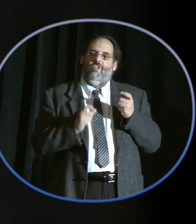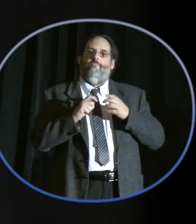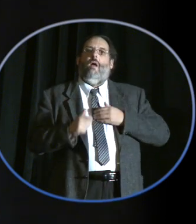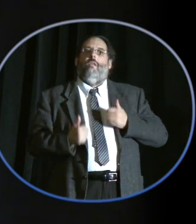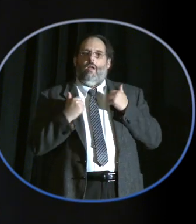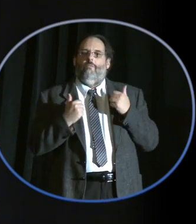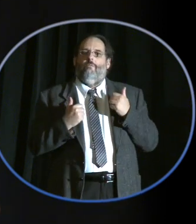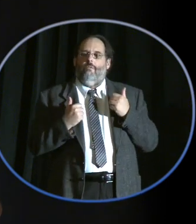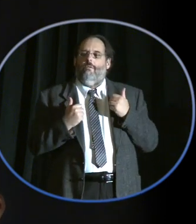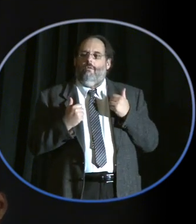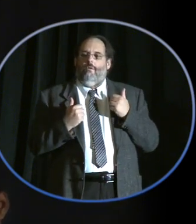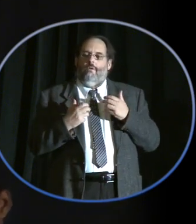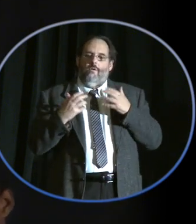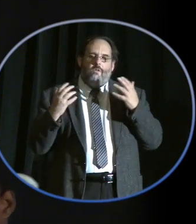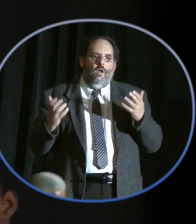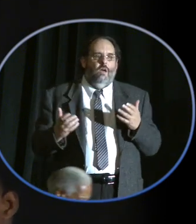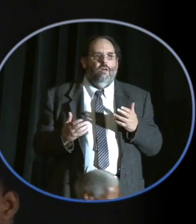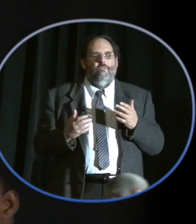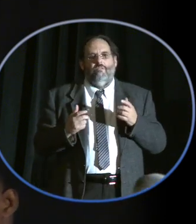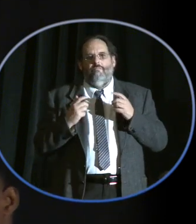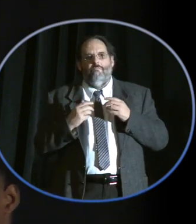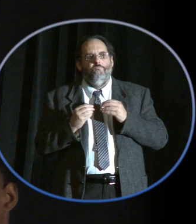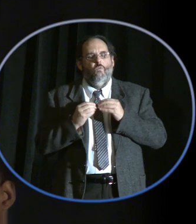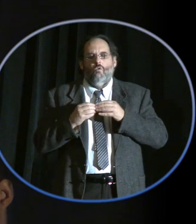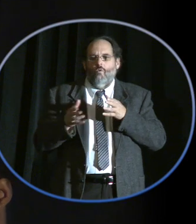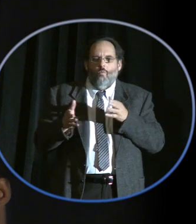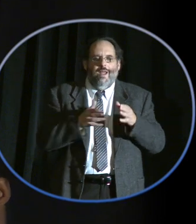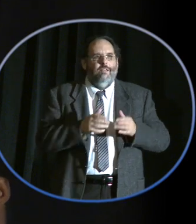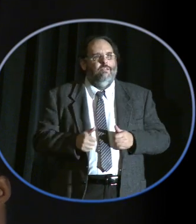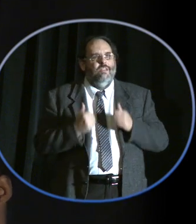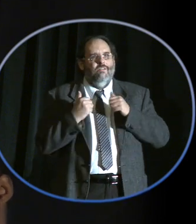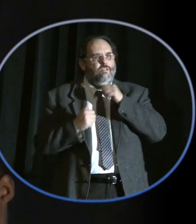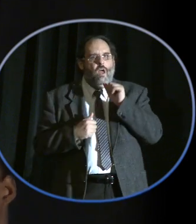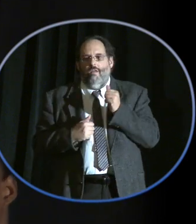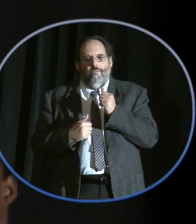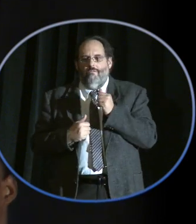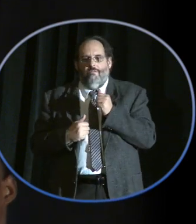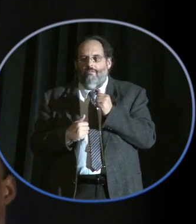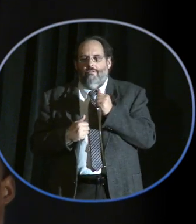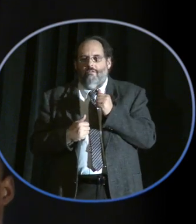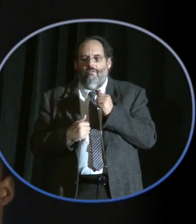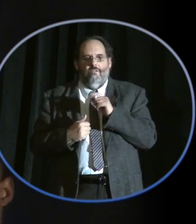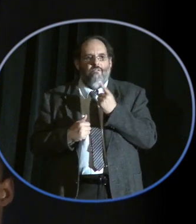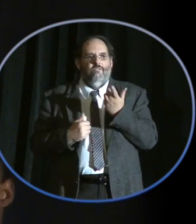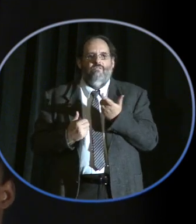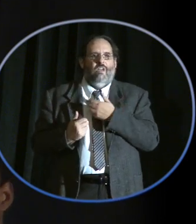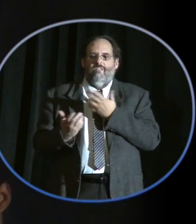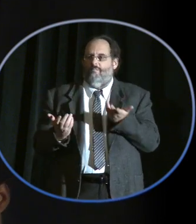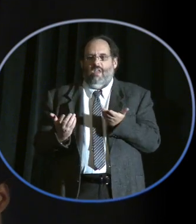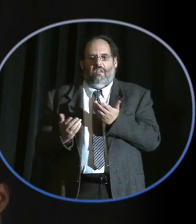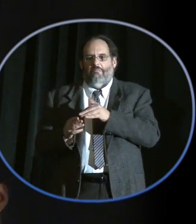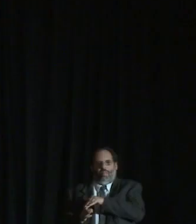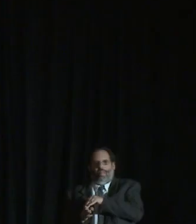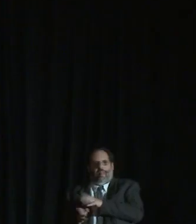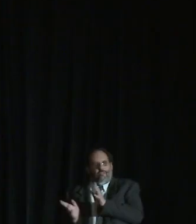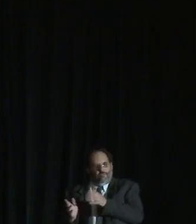my life a lot. It gave me more ways to live, not just be out here doing anything.